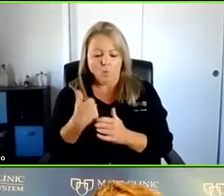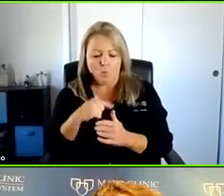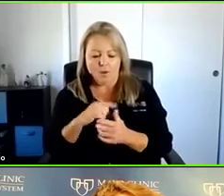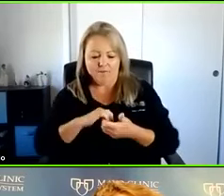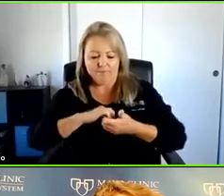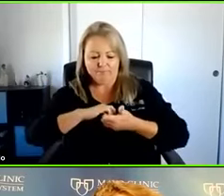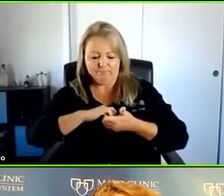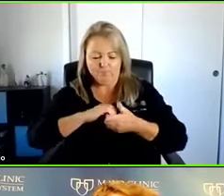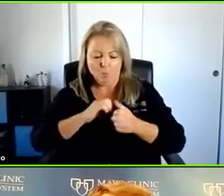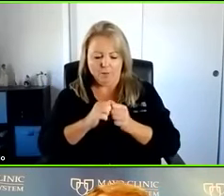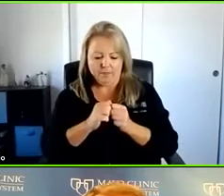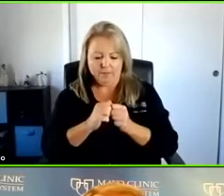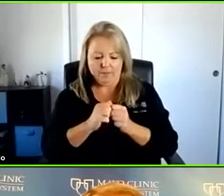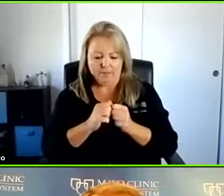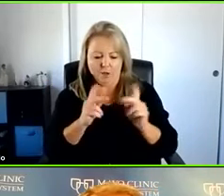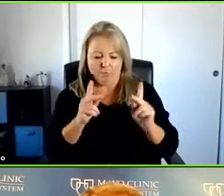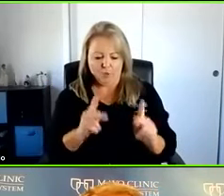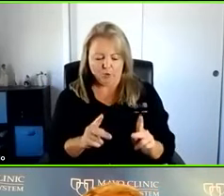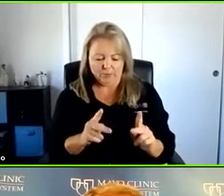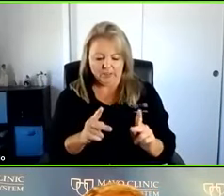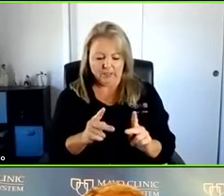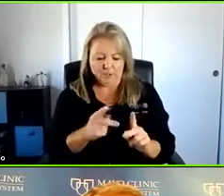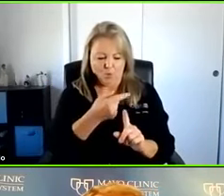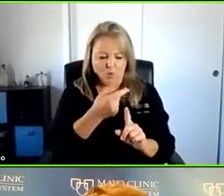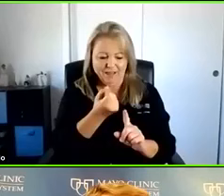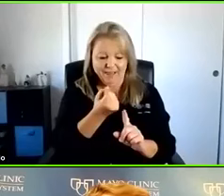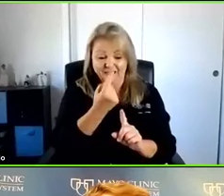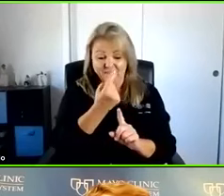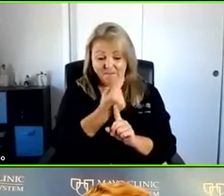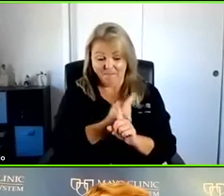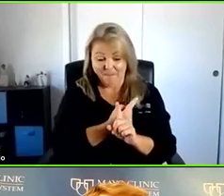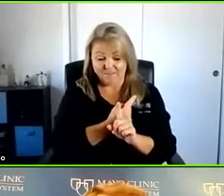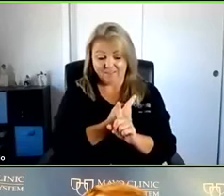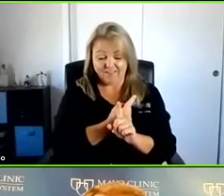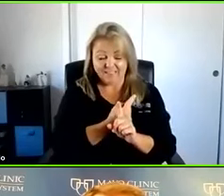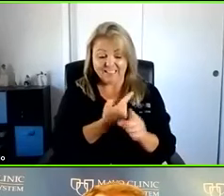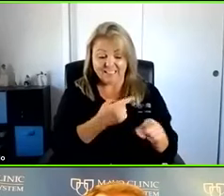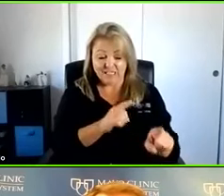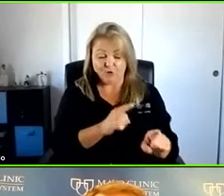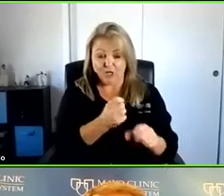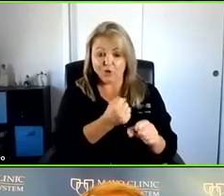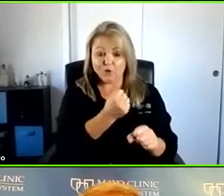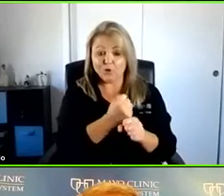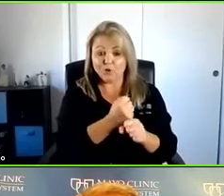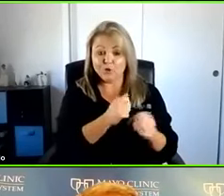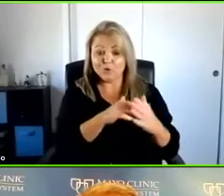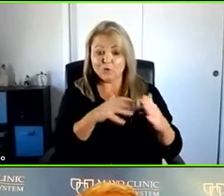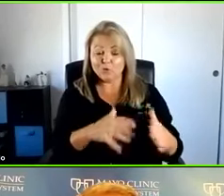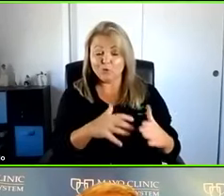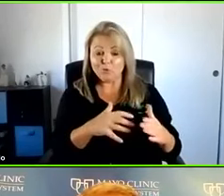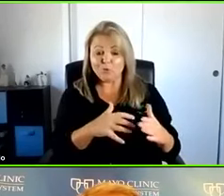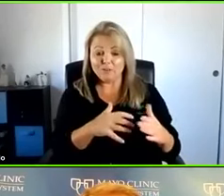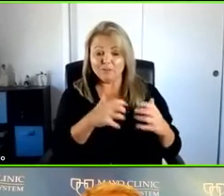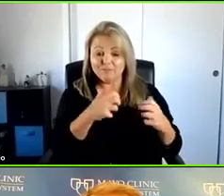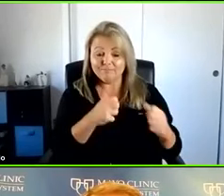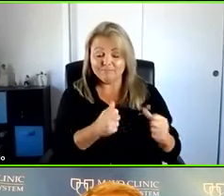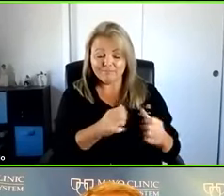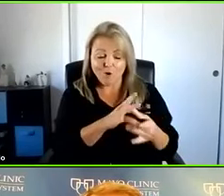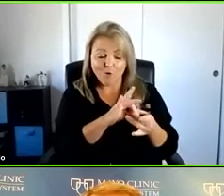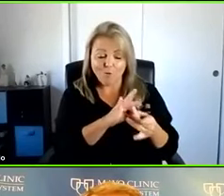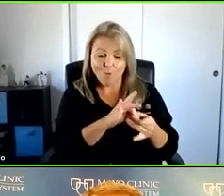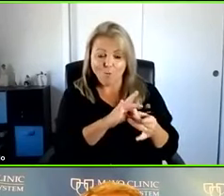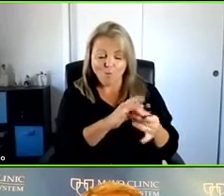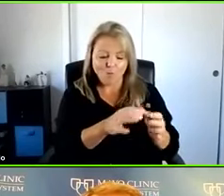an individual who 11 months of the year is in a student wellness coordinator at UW-La Crosse. And